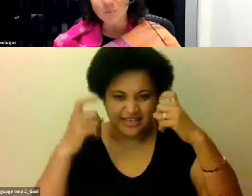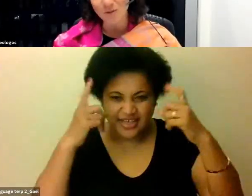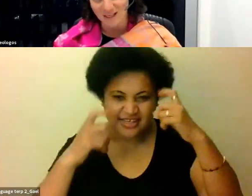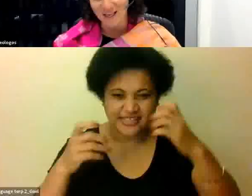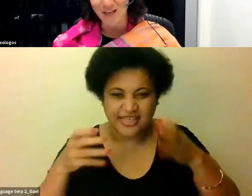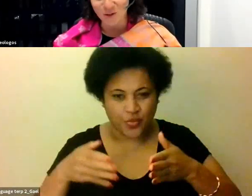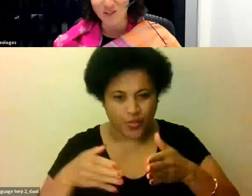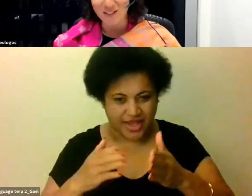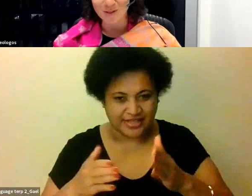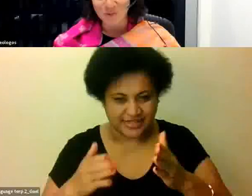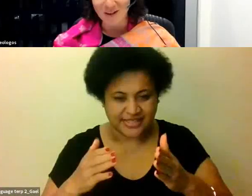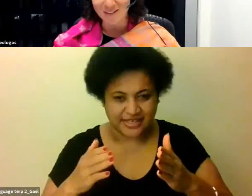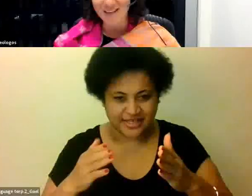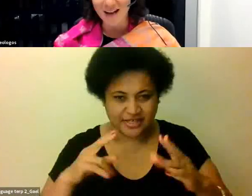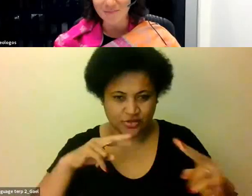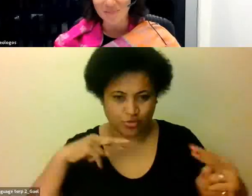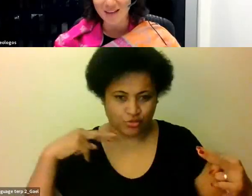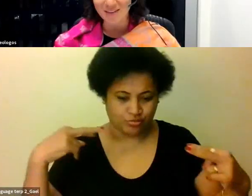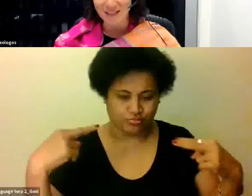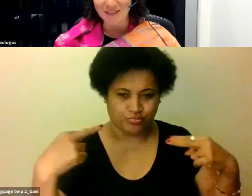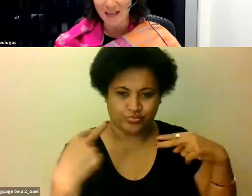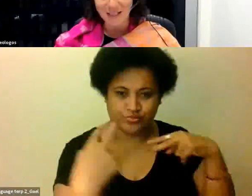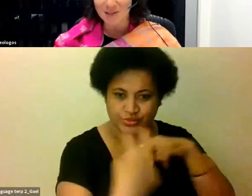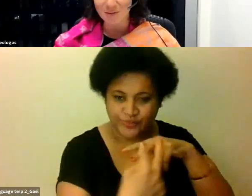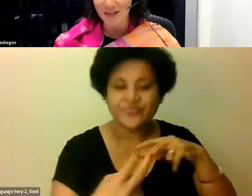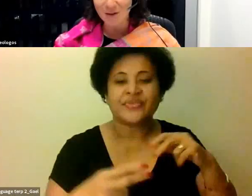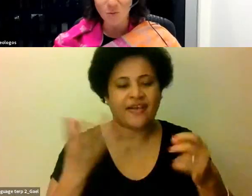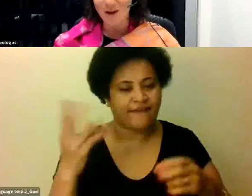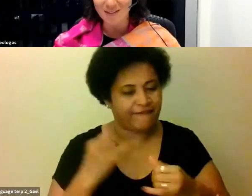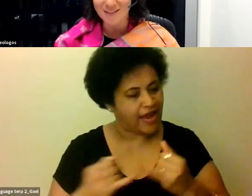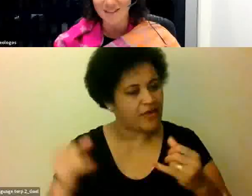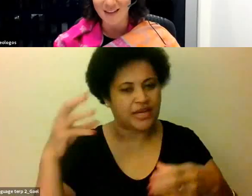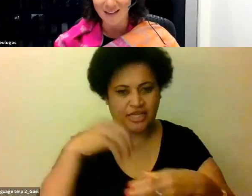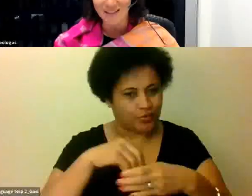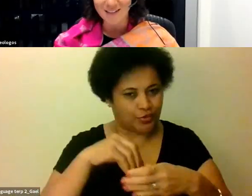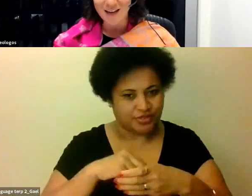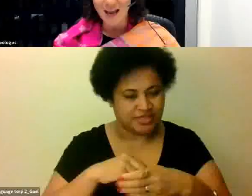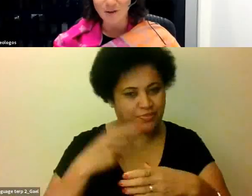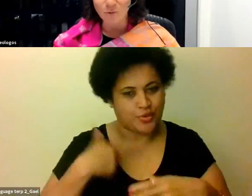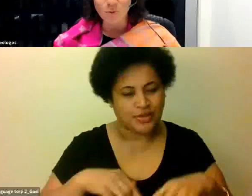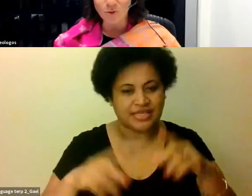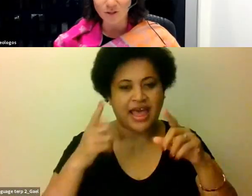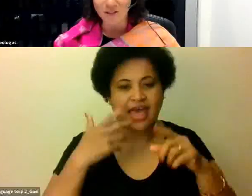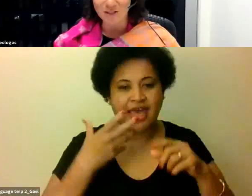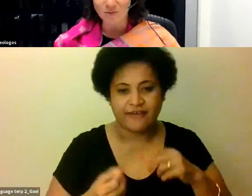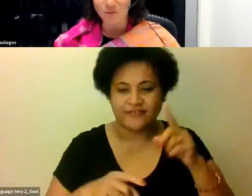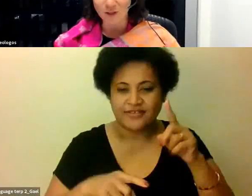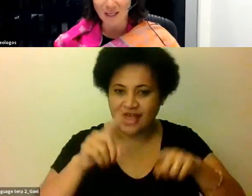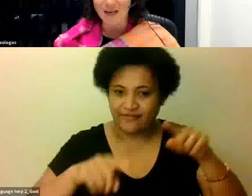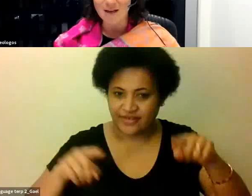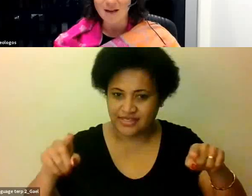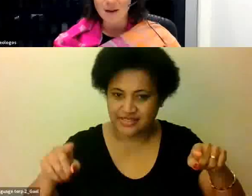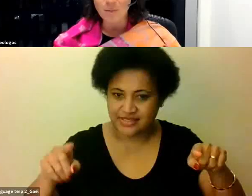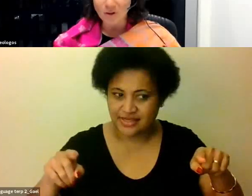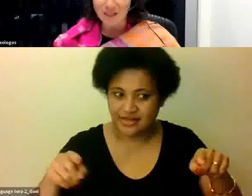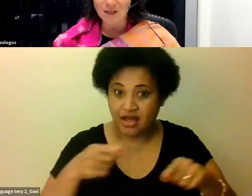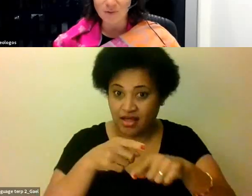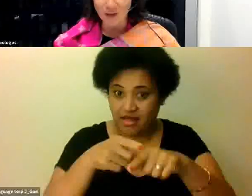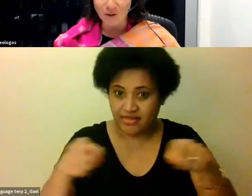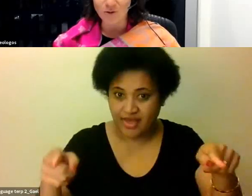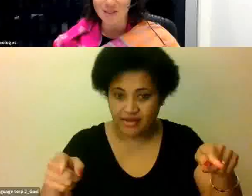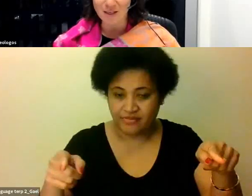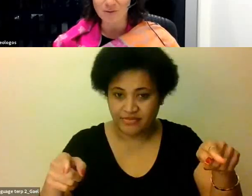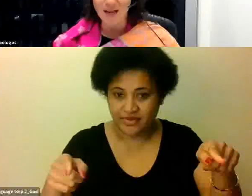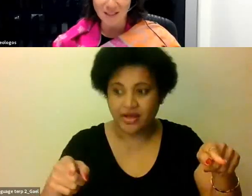and deliberately inclusive as well. They're the ones that have reported really